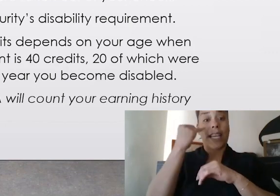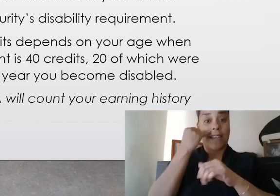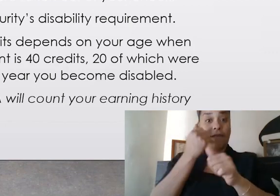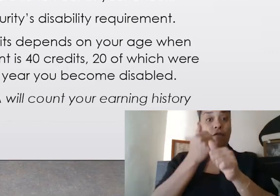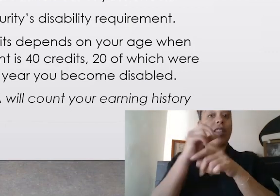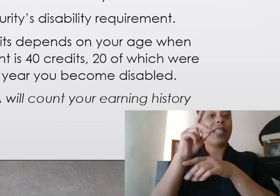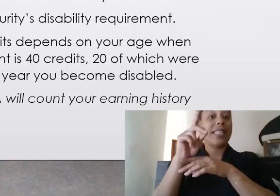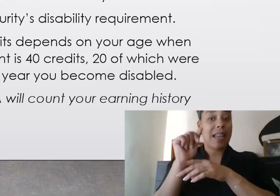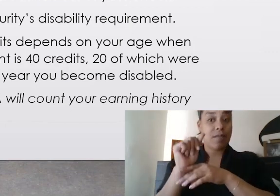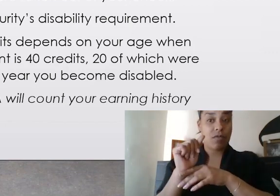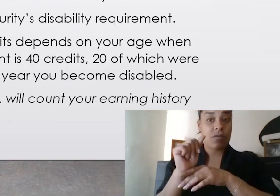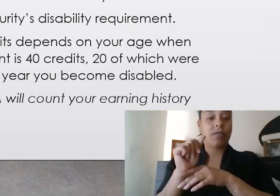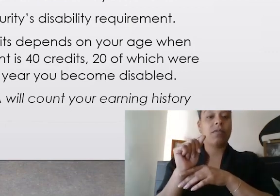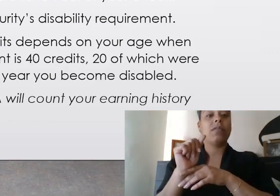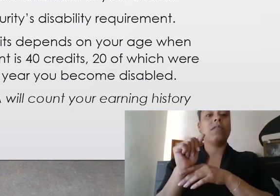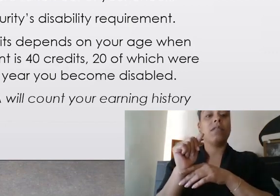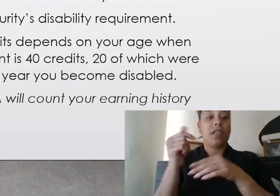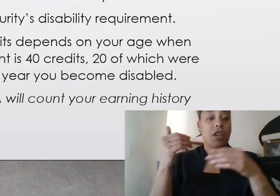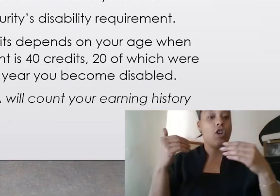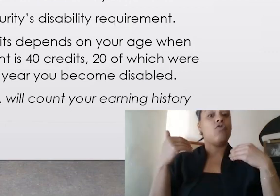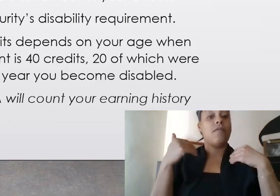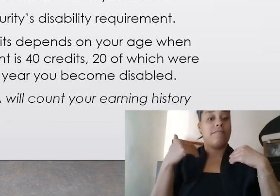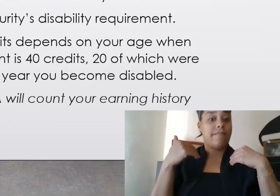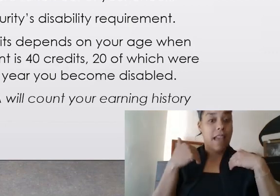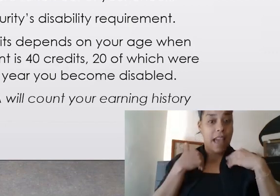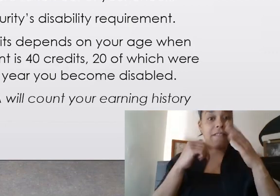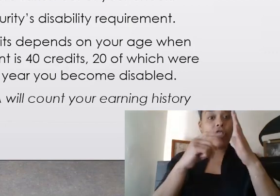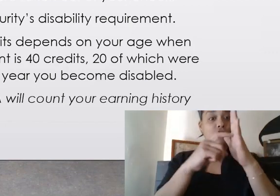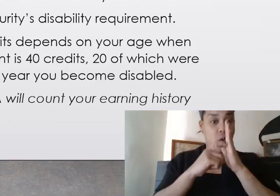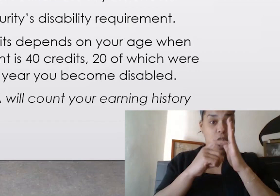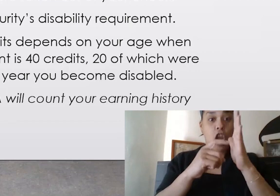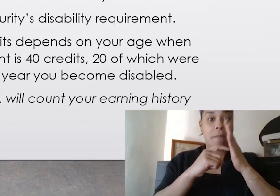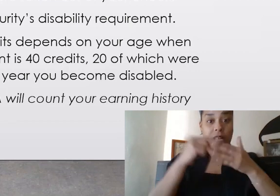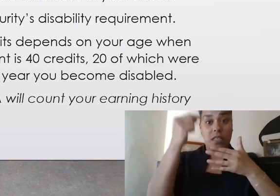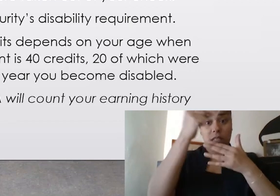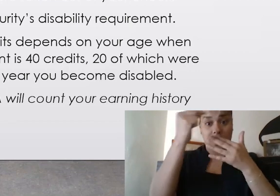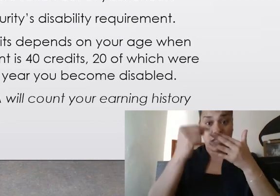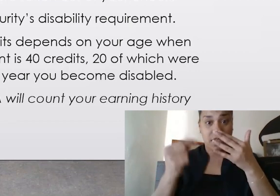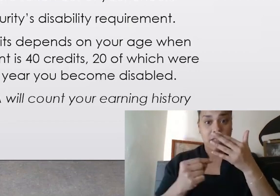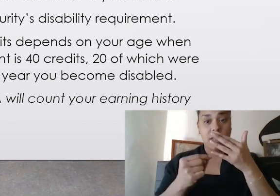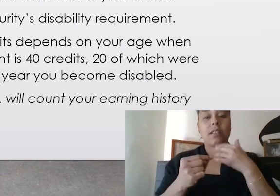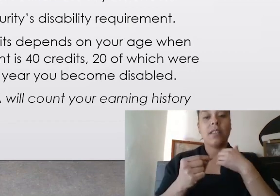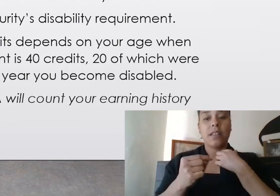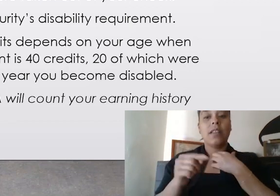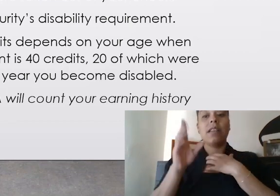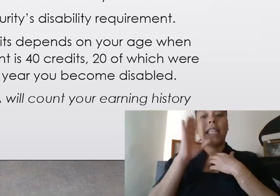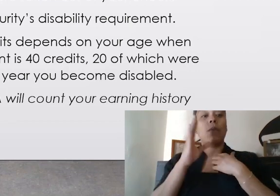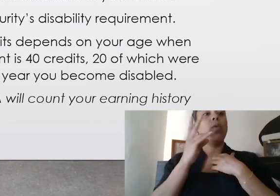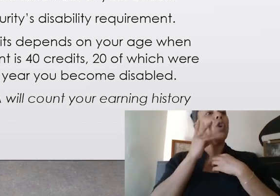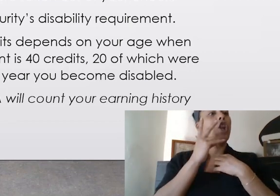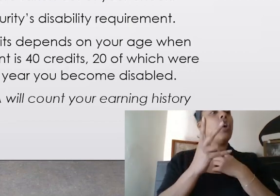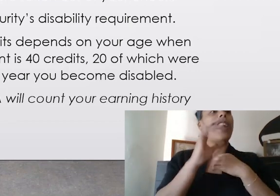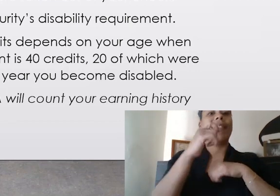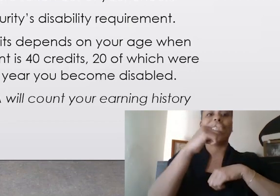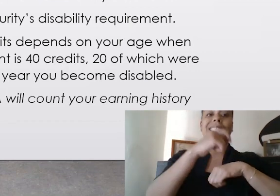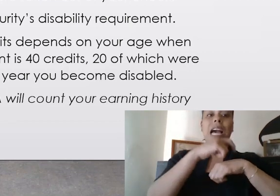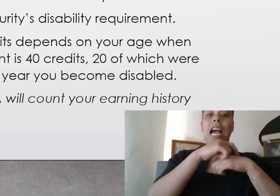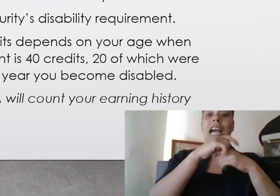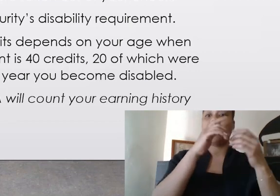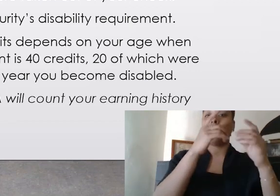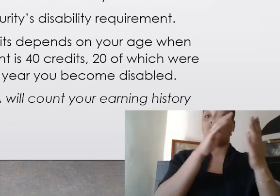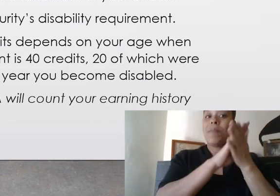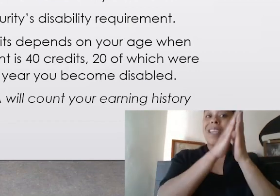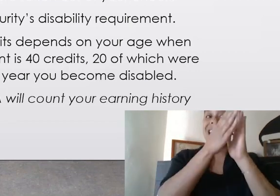requirements from the previous slide, like I mentioned, they would look at the time you became disabled and then they will count